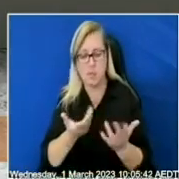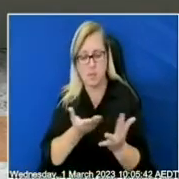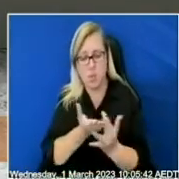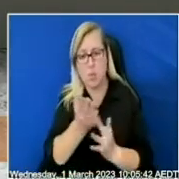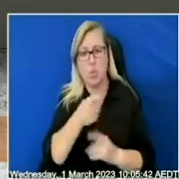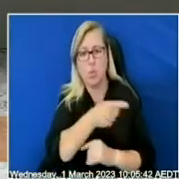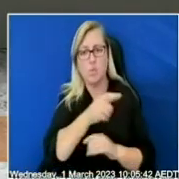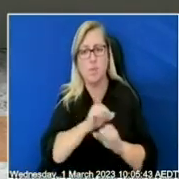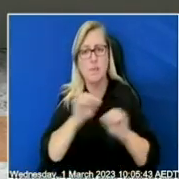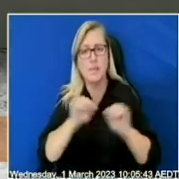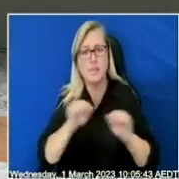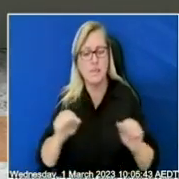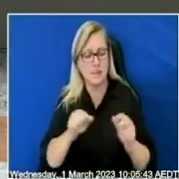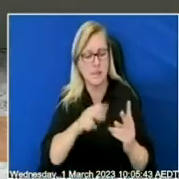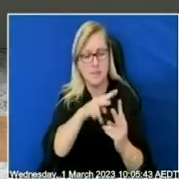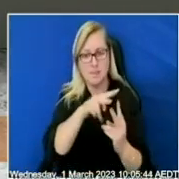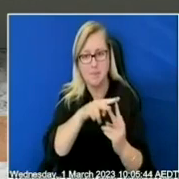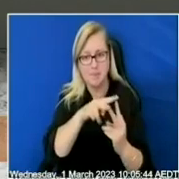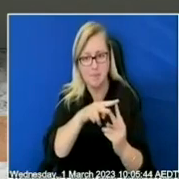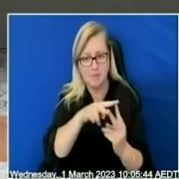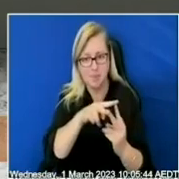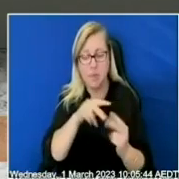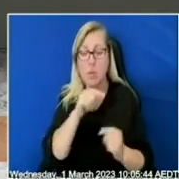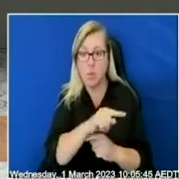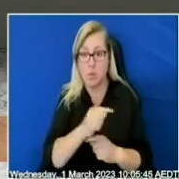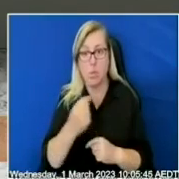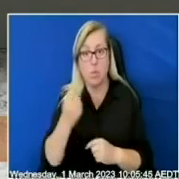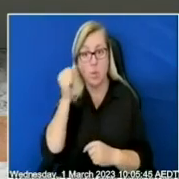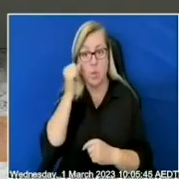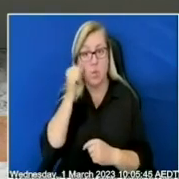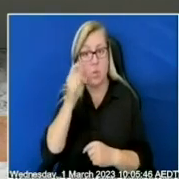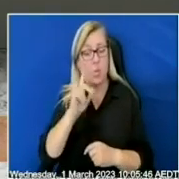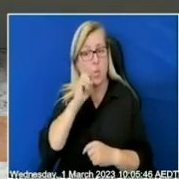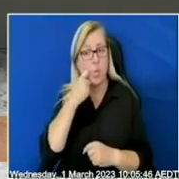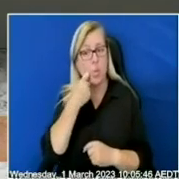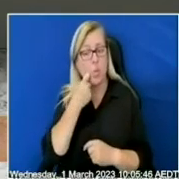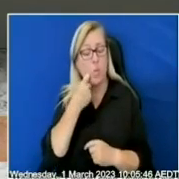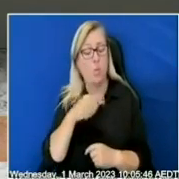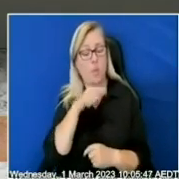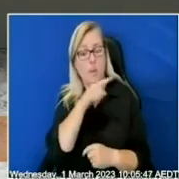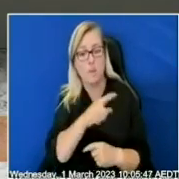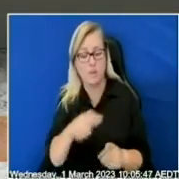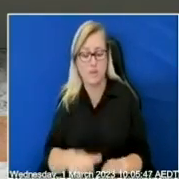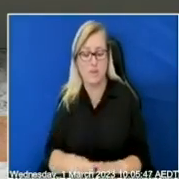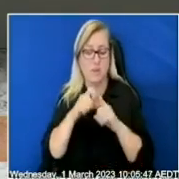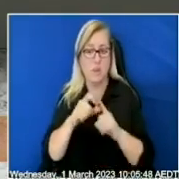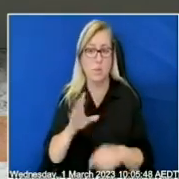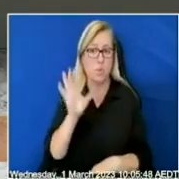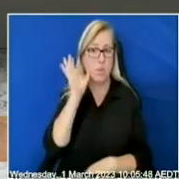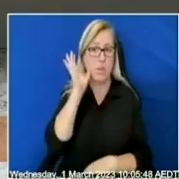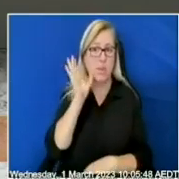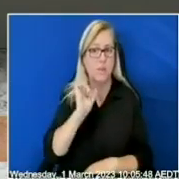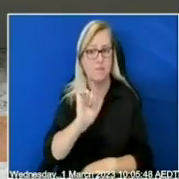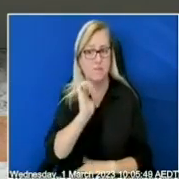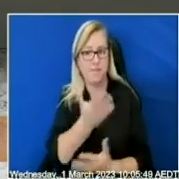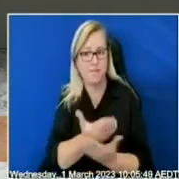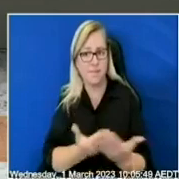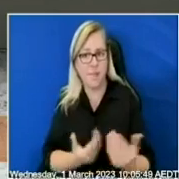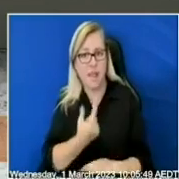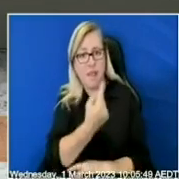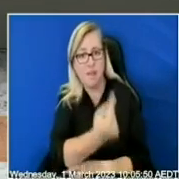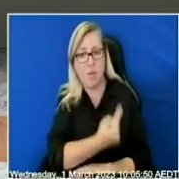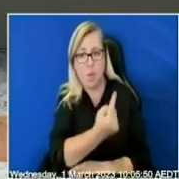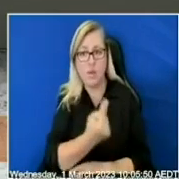will at times be difficult to hear, and the individual witnesses, for them, it can be a very traumatic experience to talk about